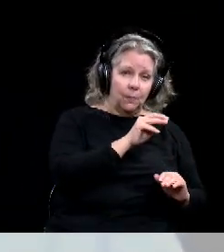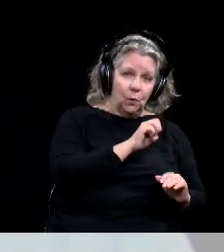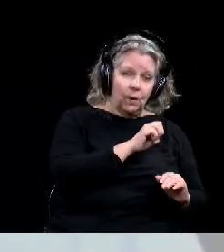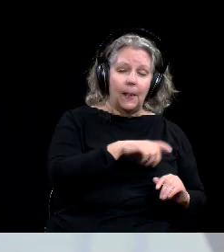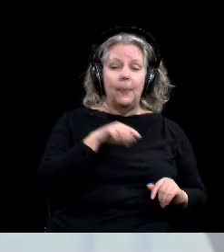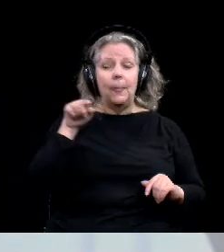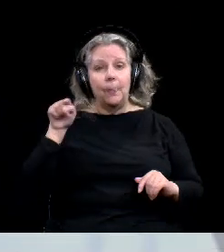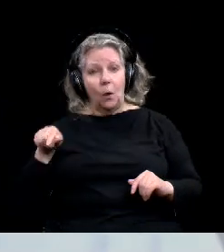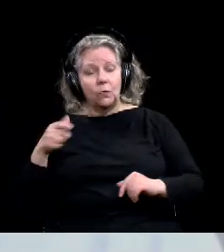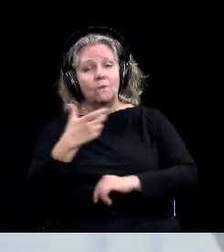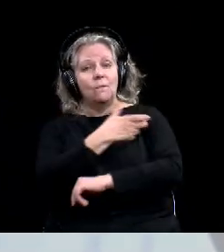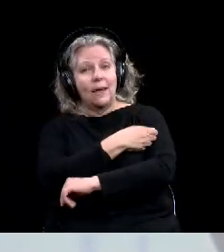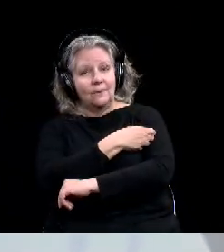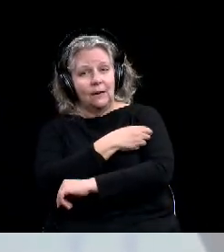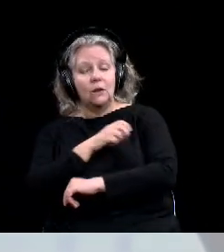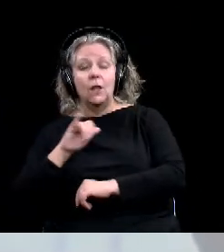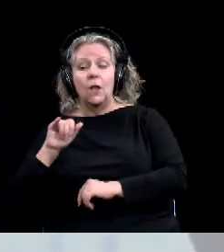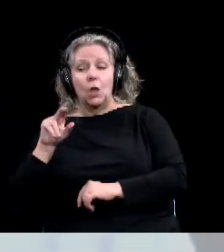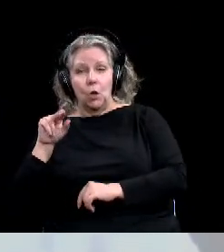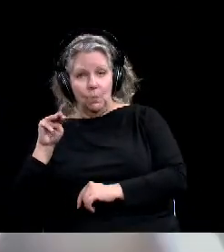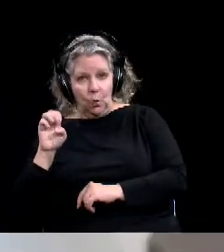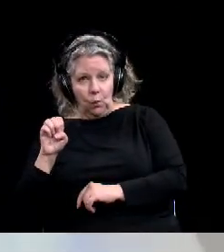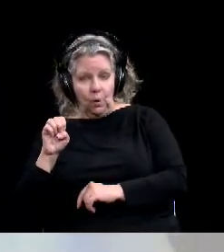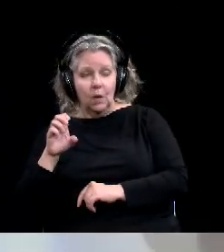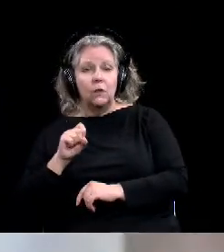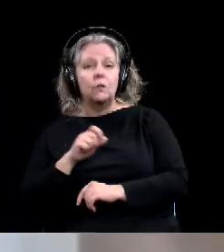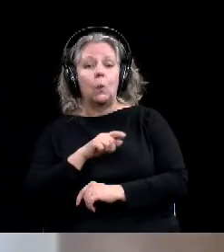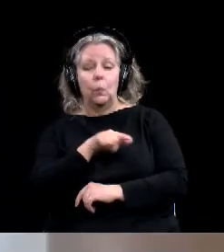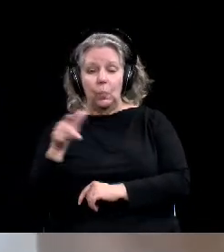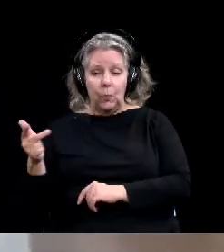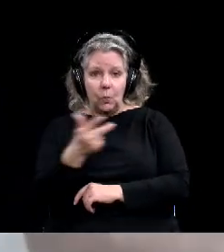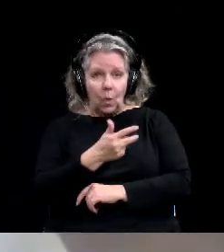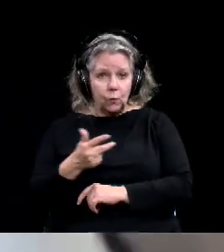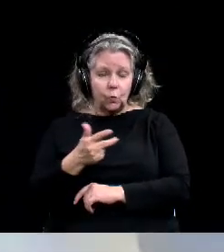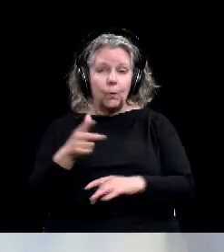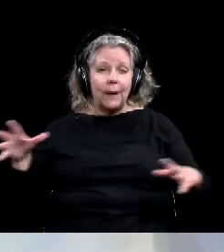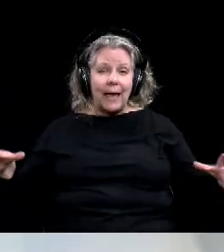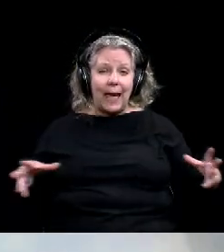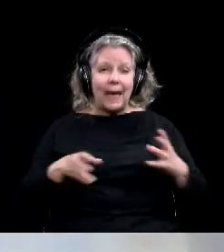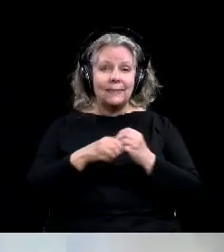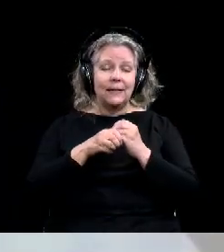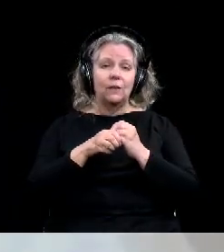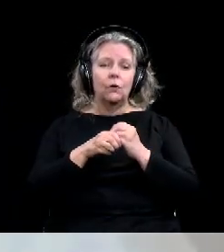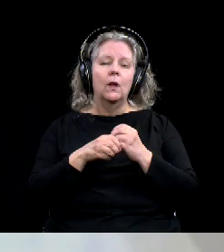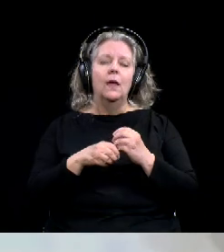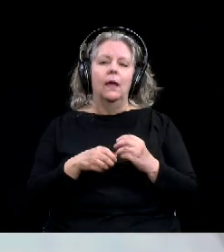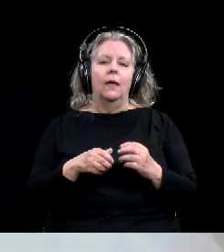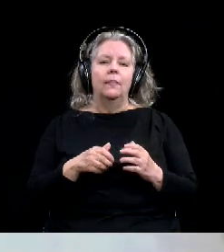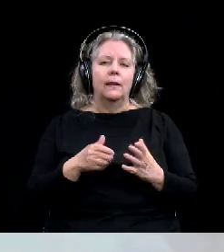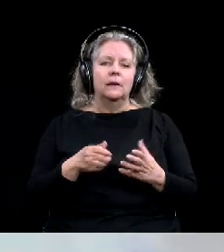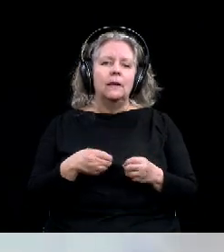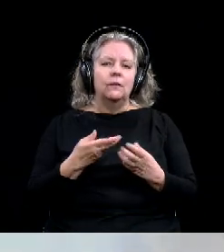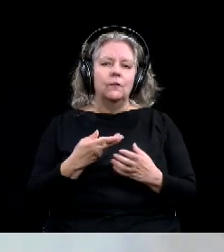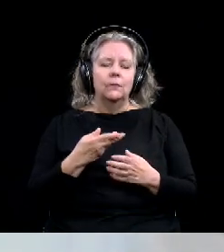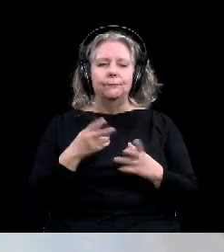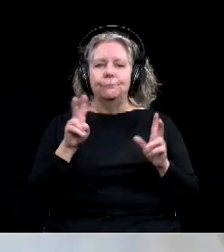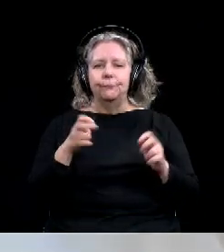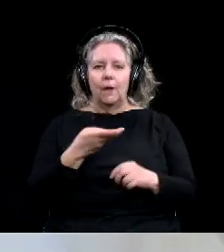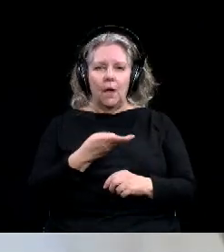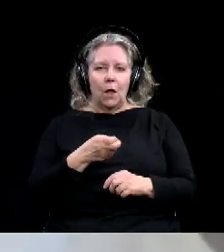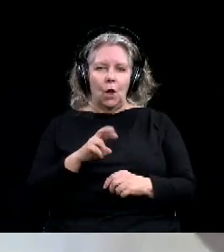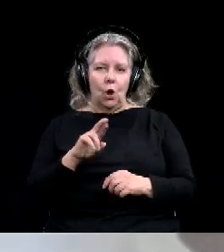immunity, which while you heard originally there was some guesswork saying 60